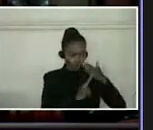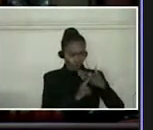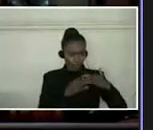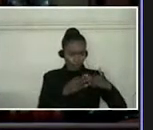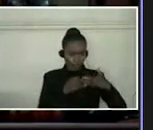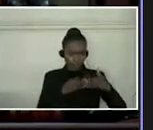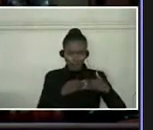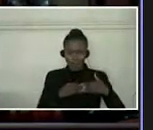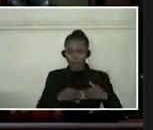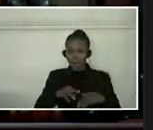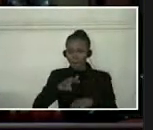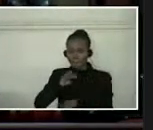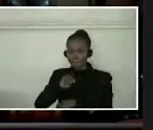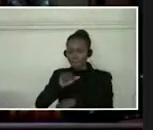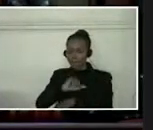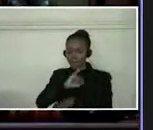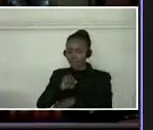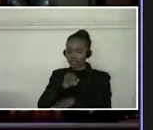about